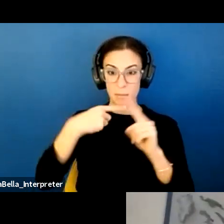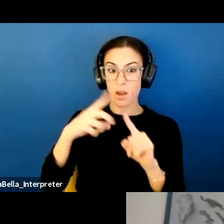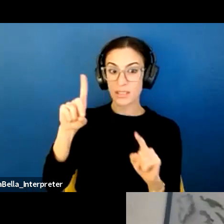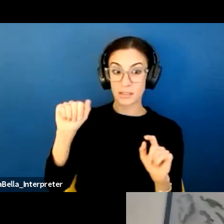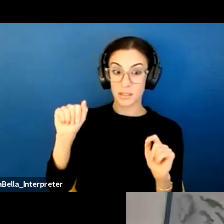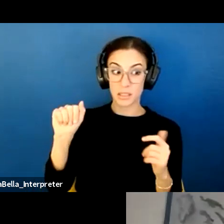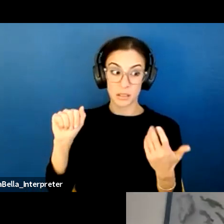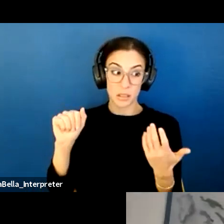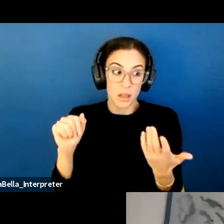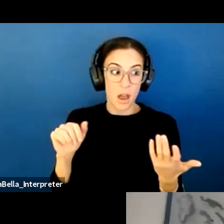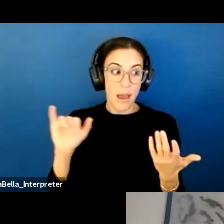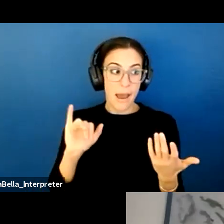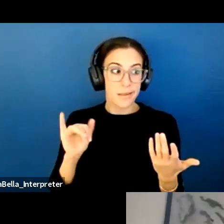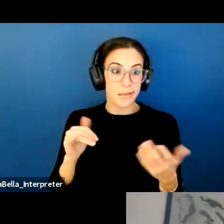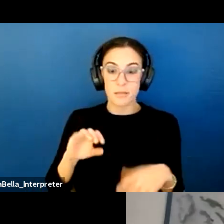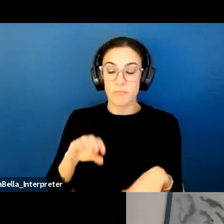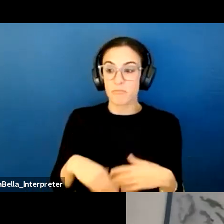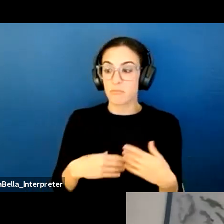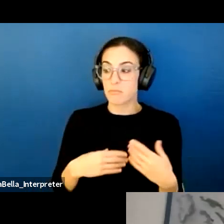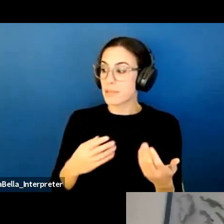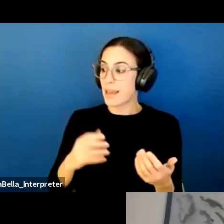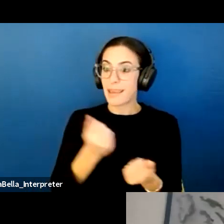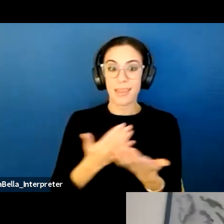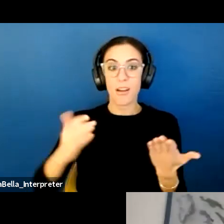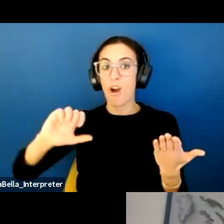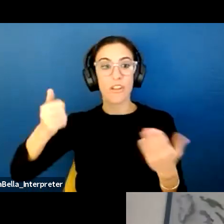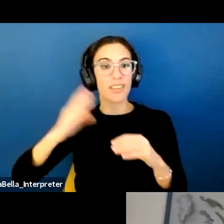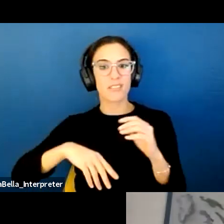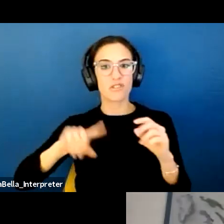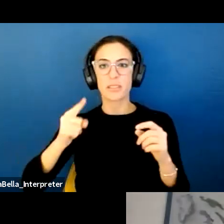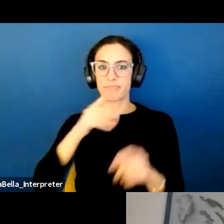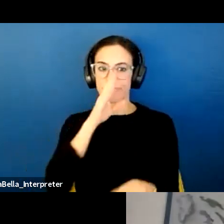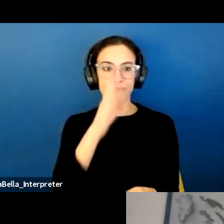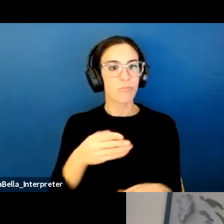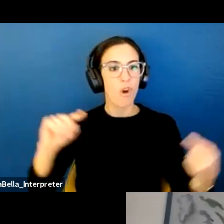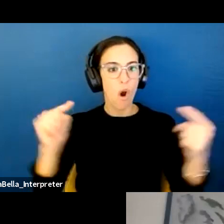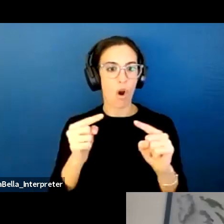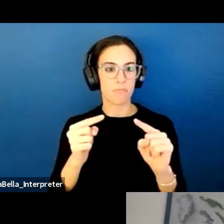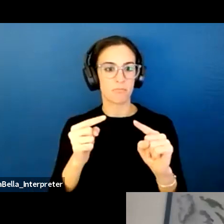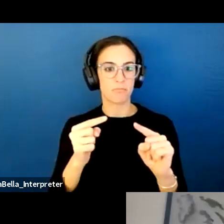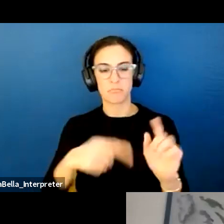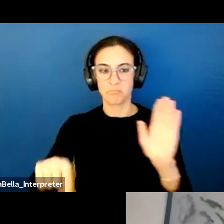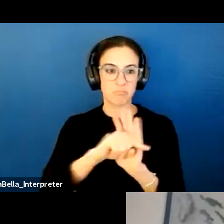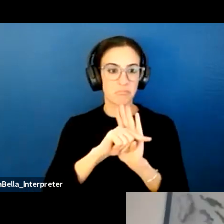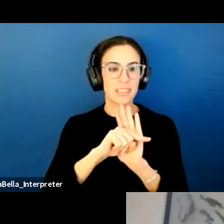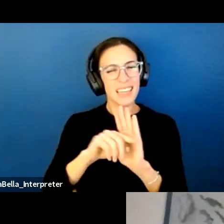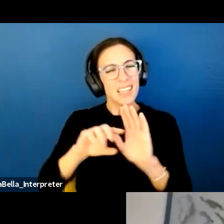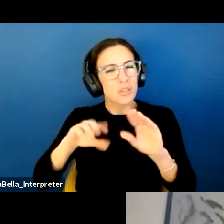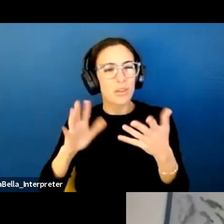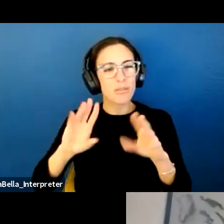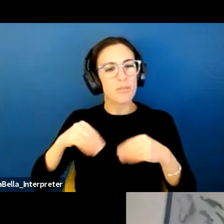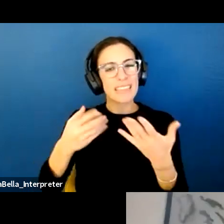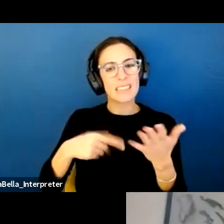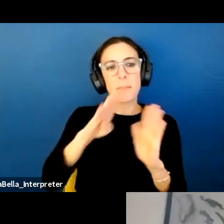other than just sort of this straightforward harm, right? It sort of provides these background assumptions